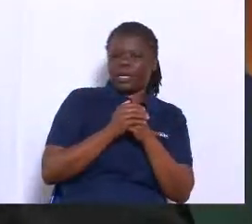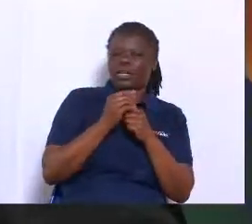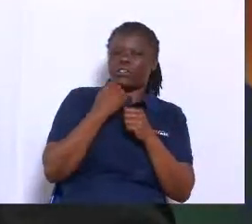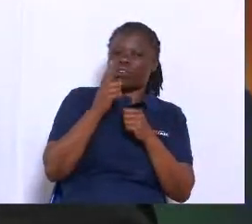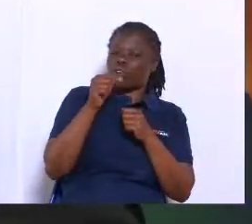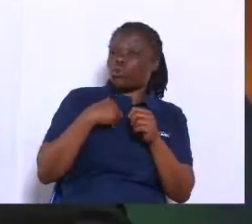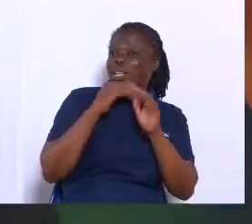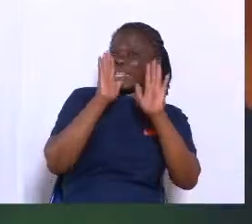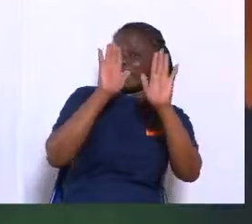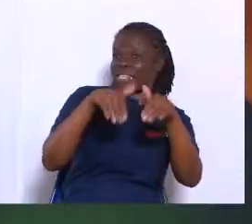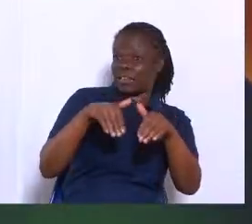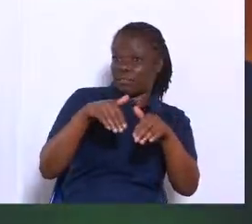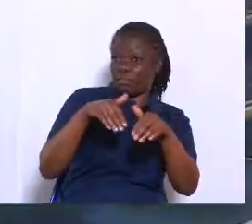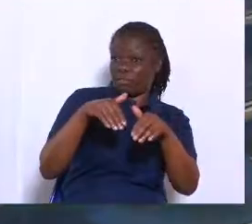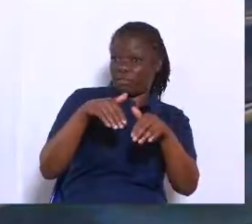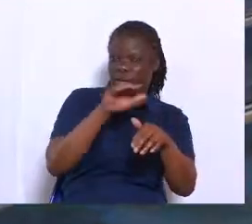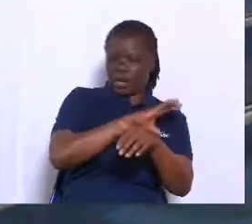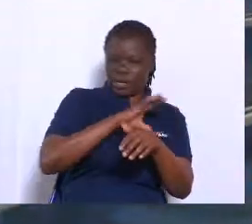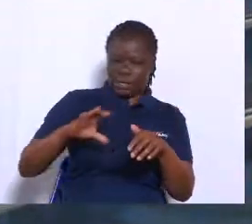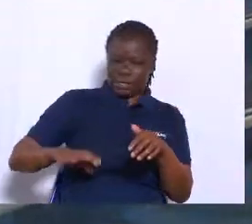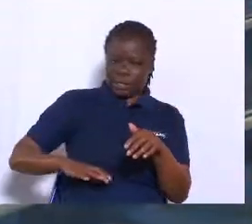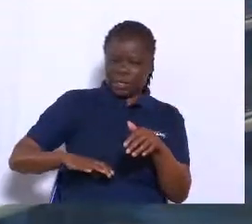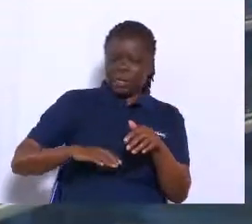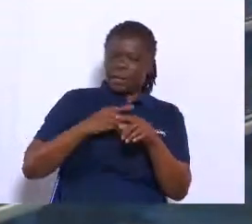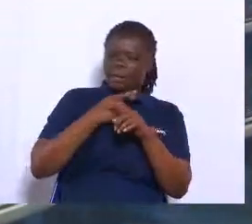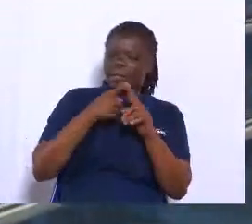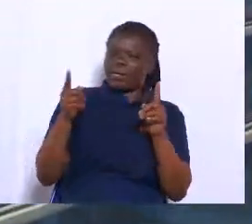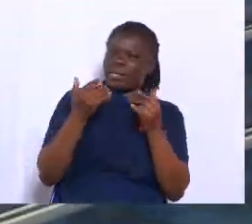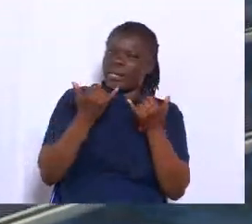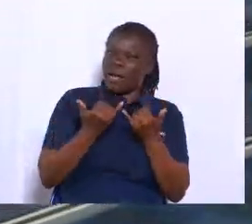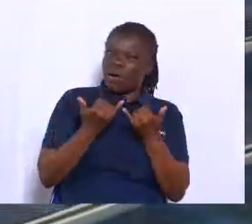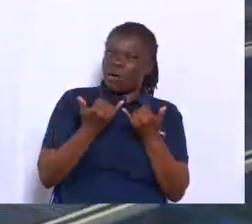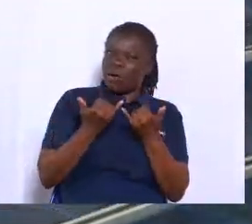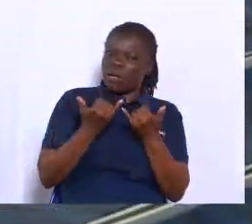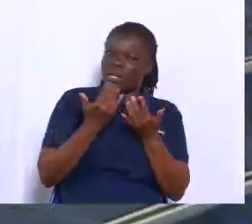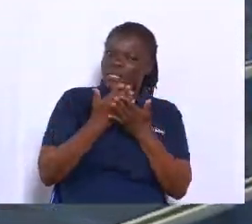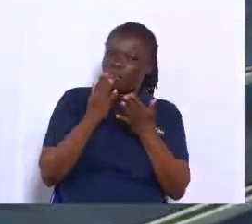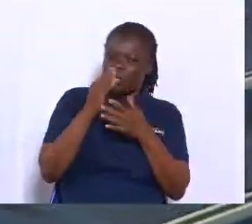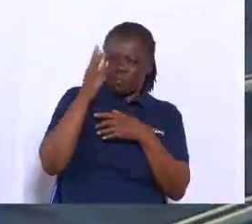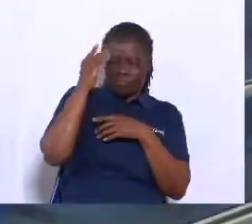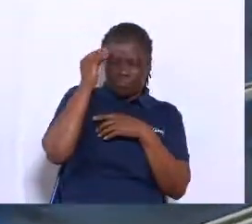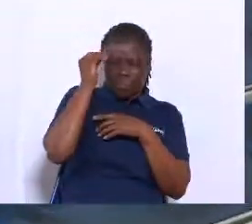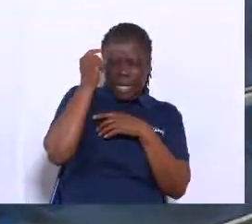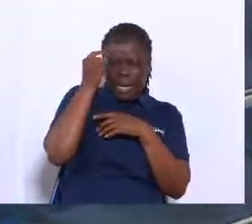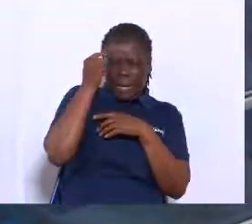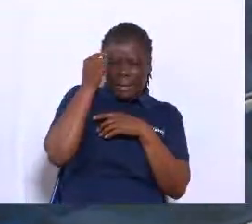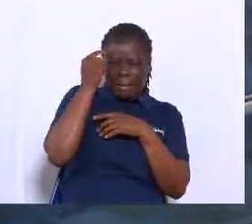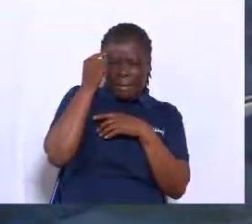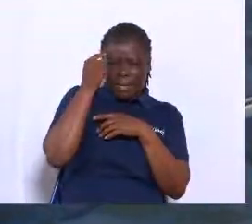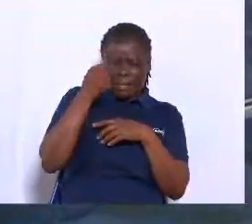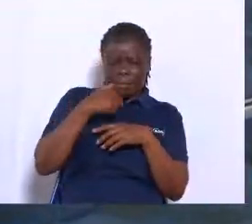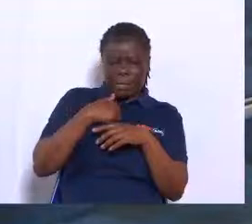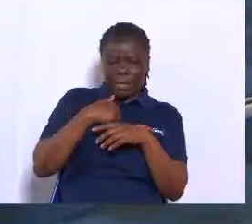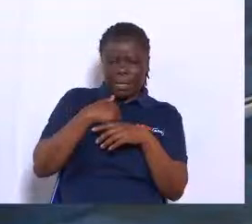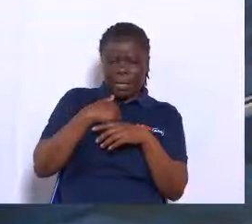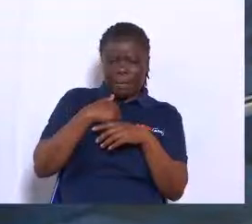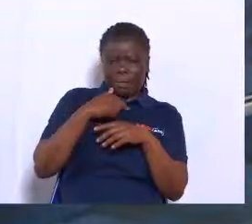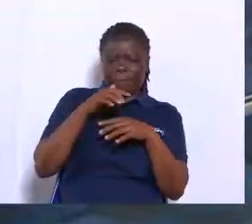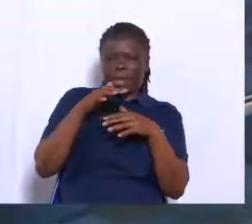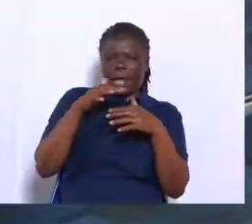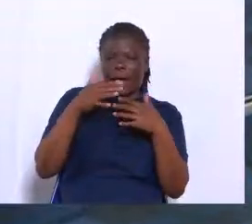deceived." You know what that kind of reminds me of? It reminds me of orange